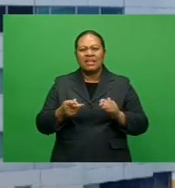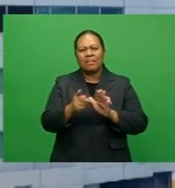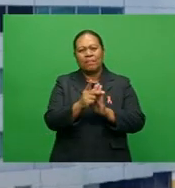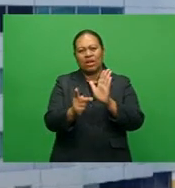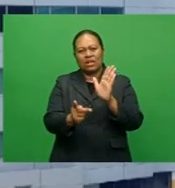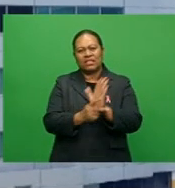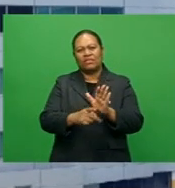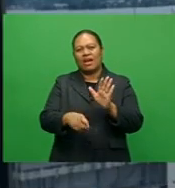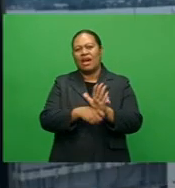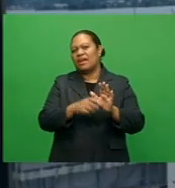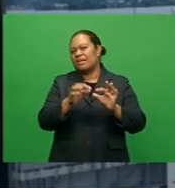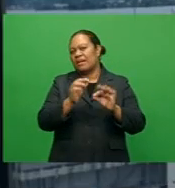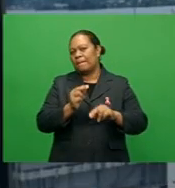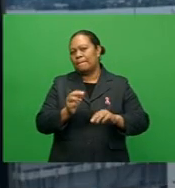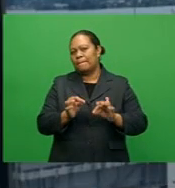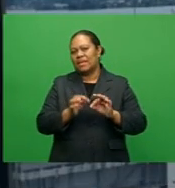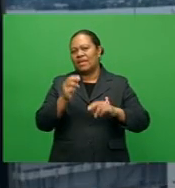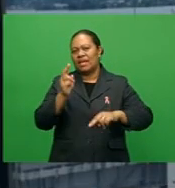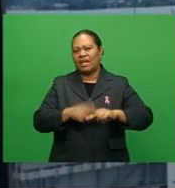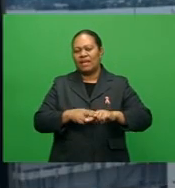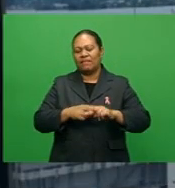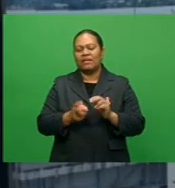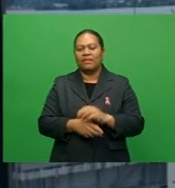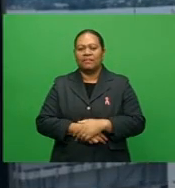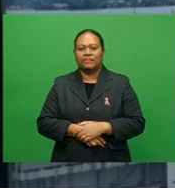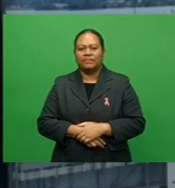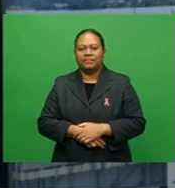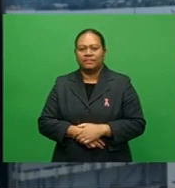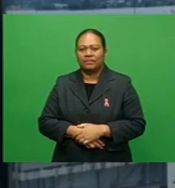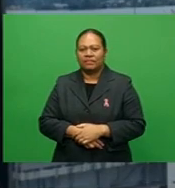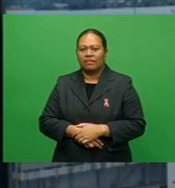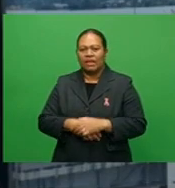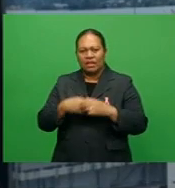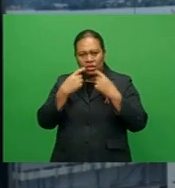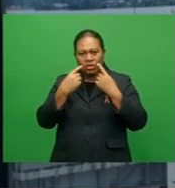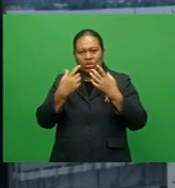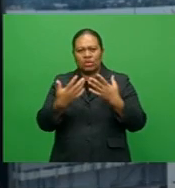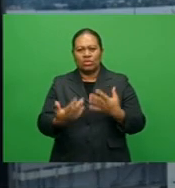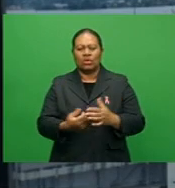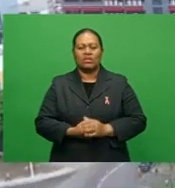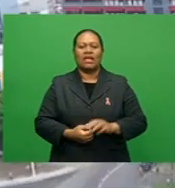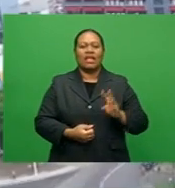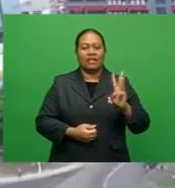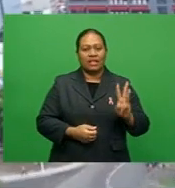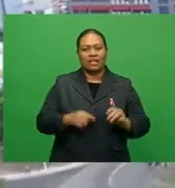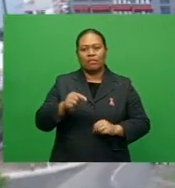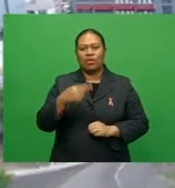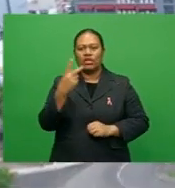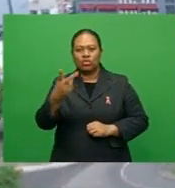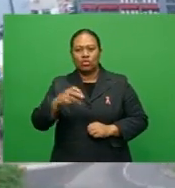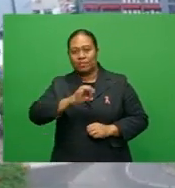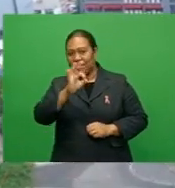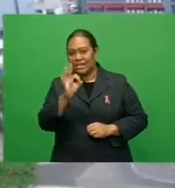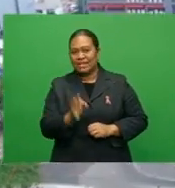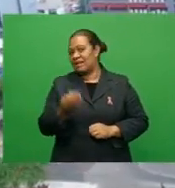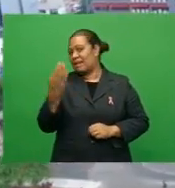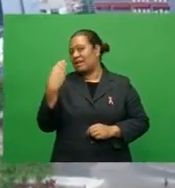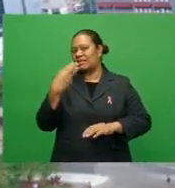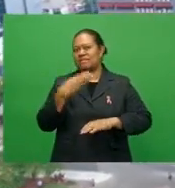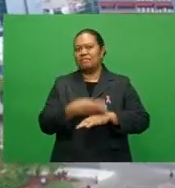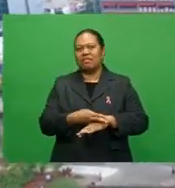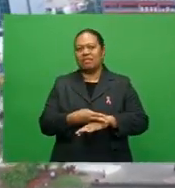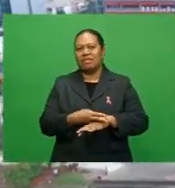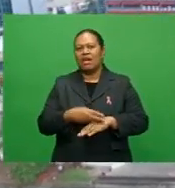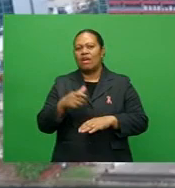of the RBF and various lending facilities. Headline inflation fell further to -3.2% last month